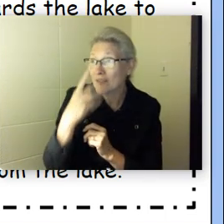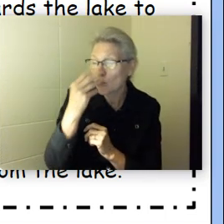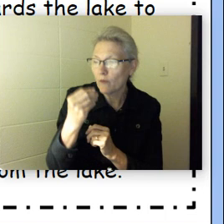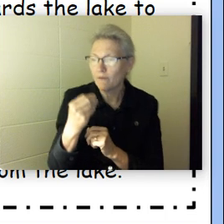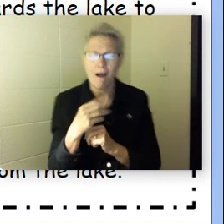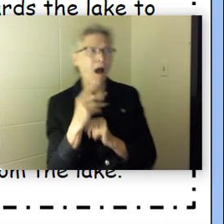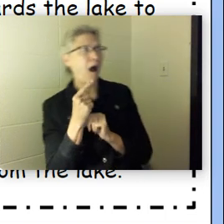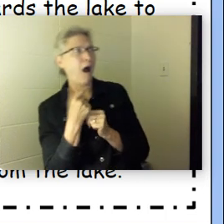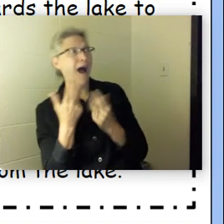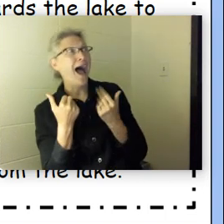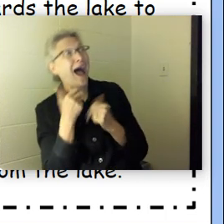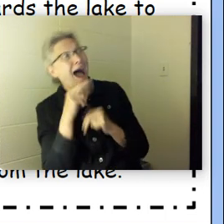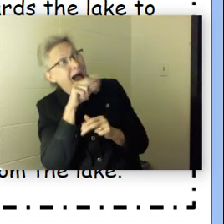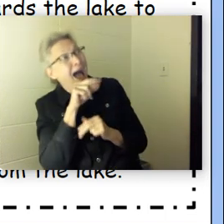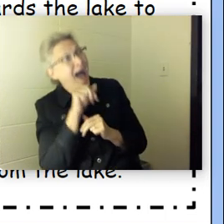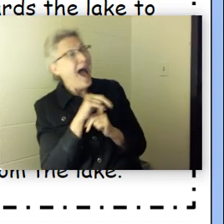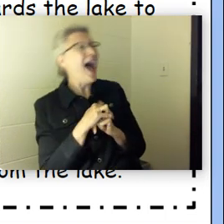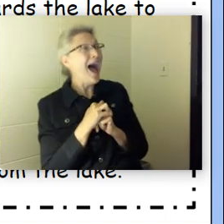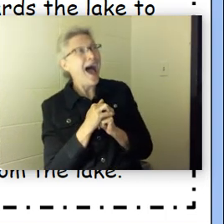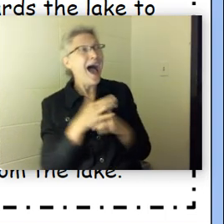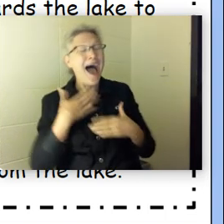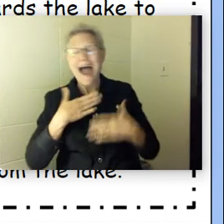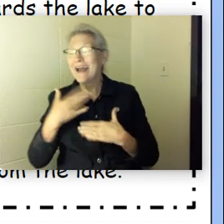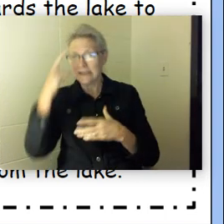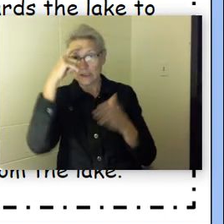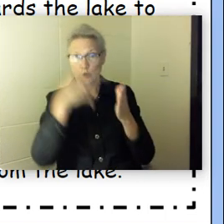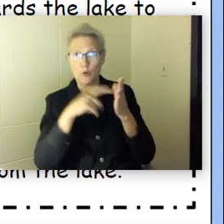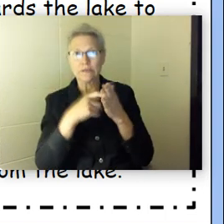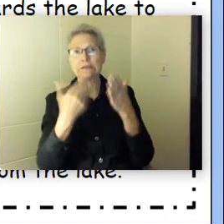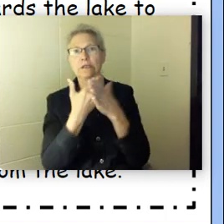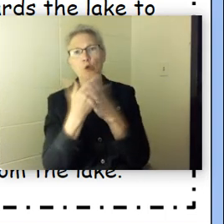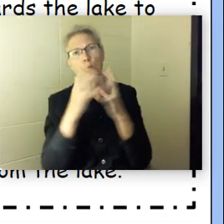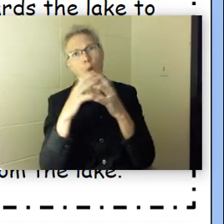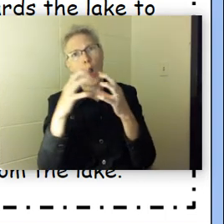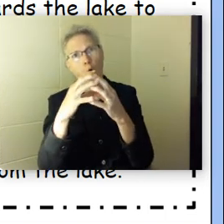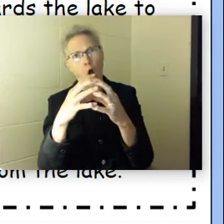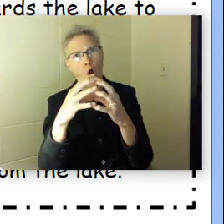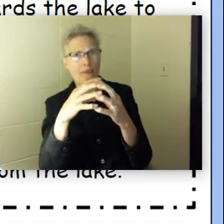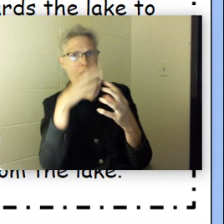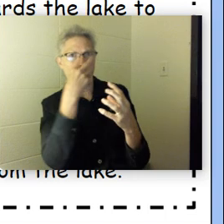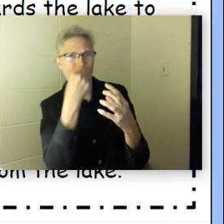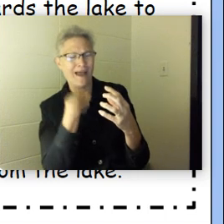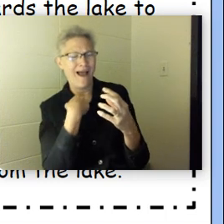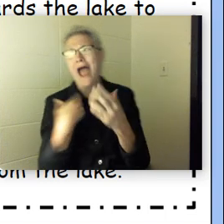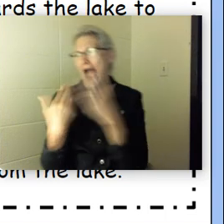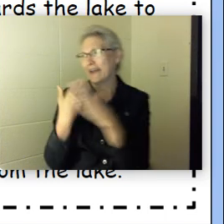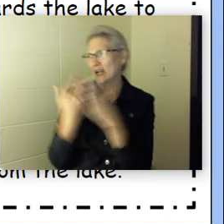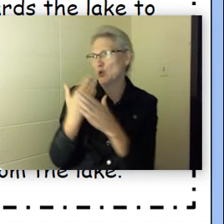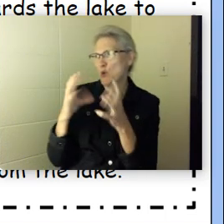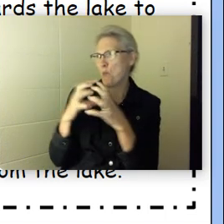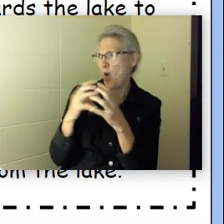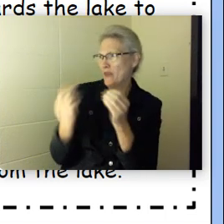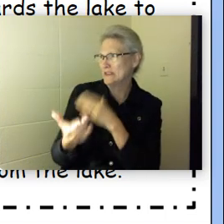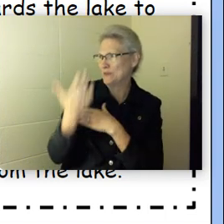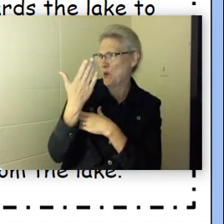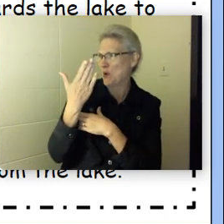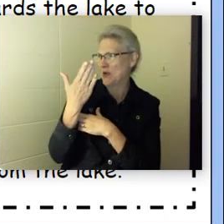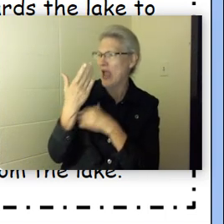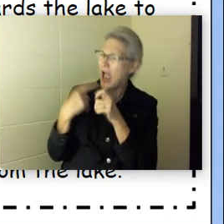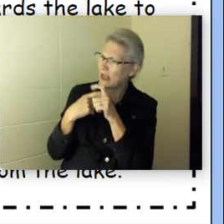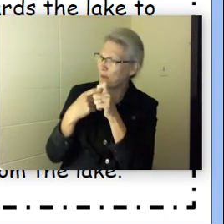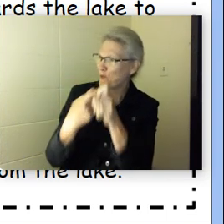was so happy to see the wolf that he didn't even notice the new ball he was holding. "I got a brand new ball this morning. I came running